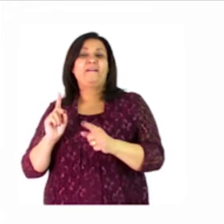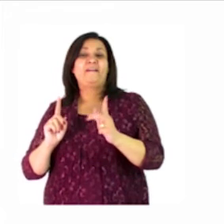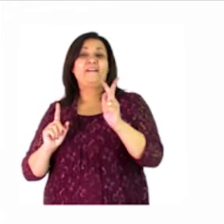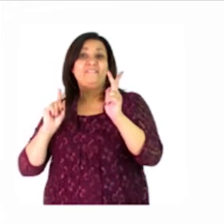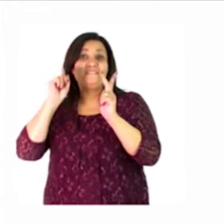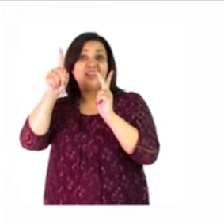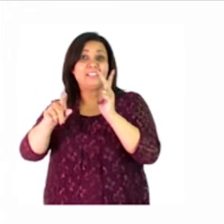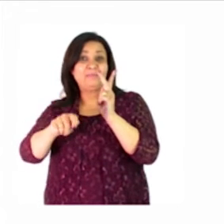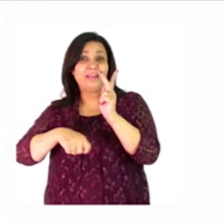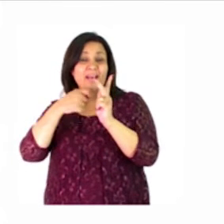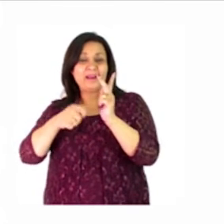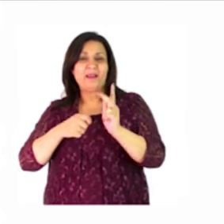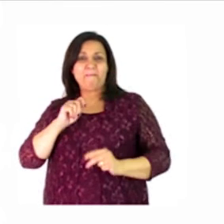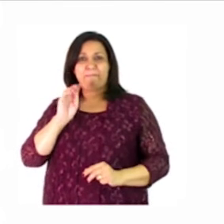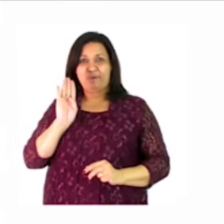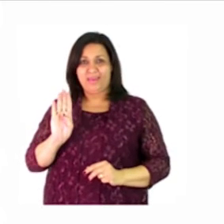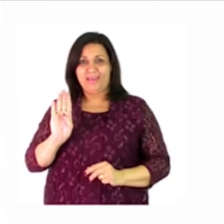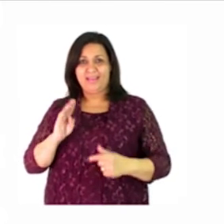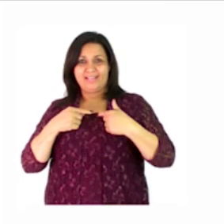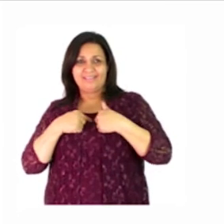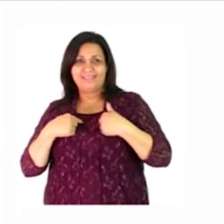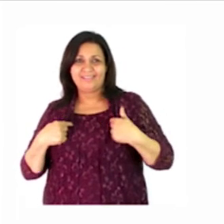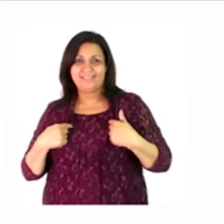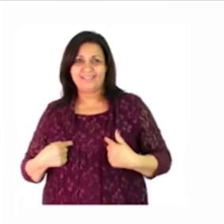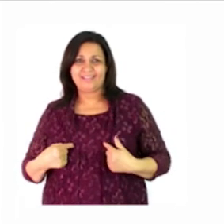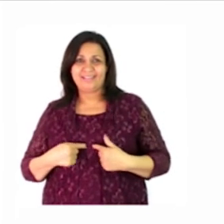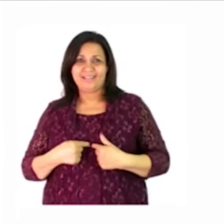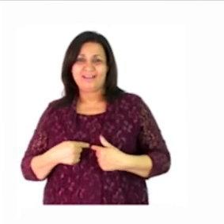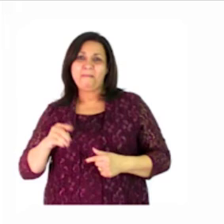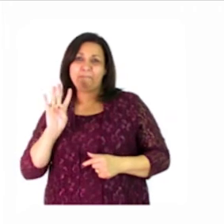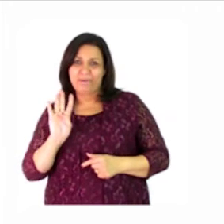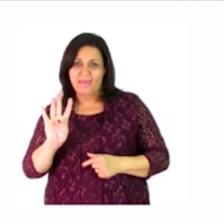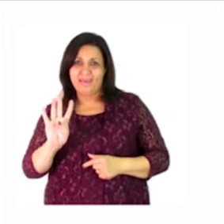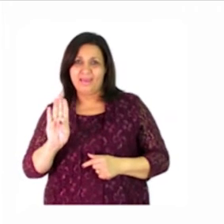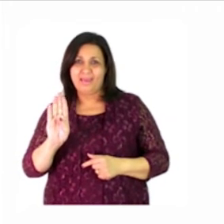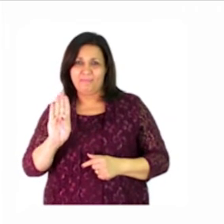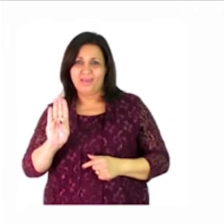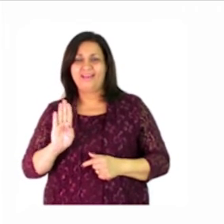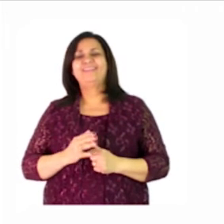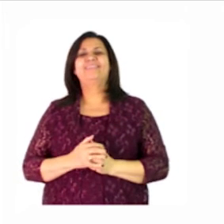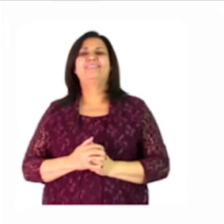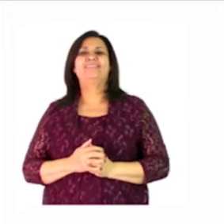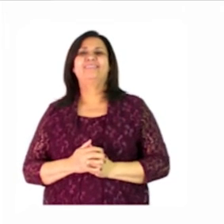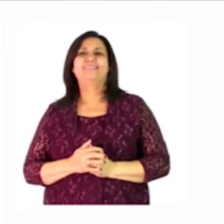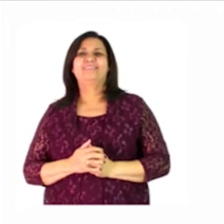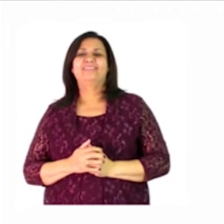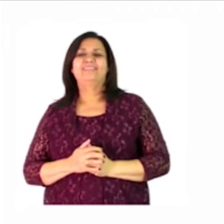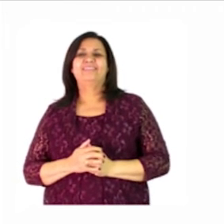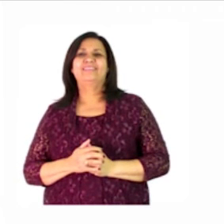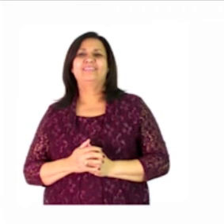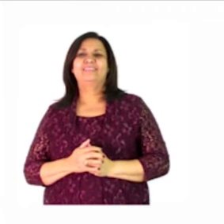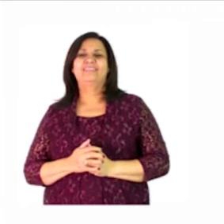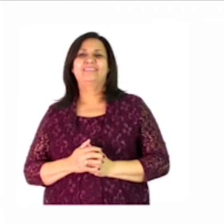B, and we will call fisherman B Bobby. And